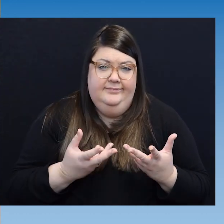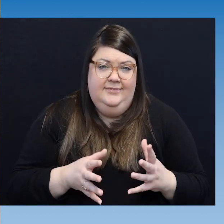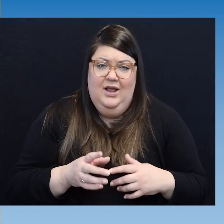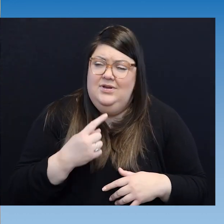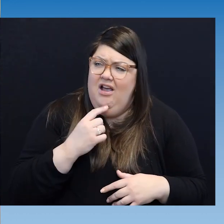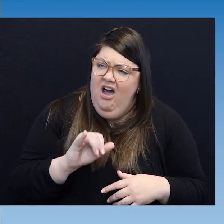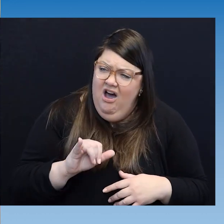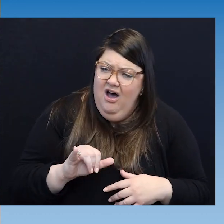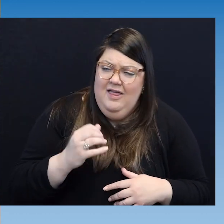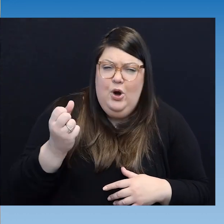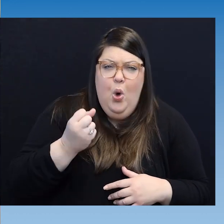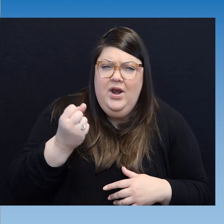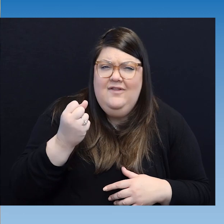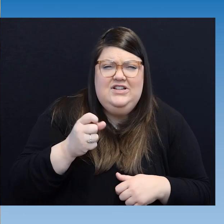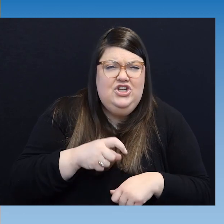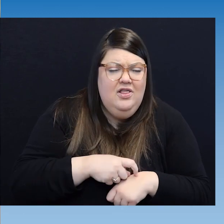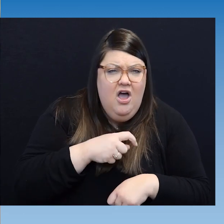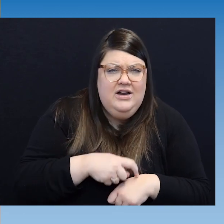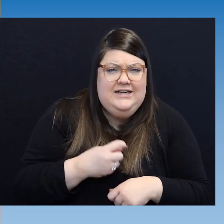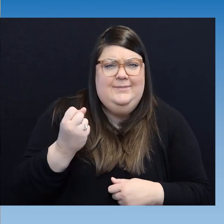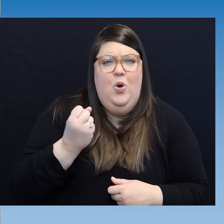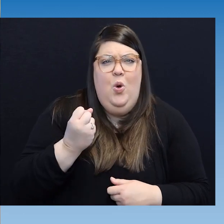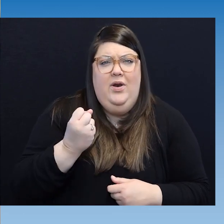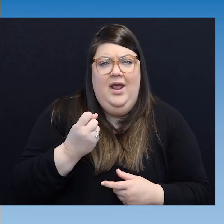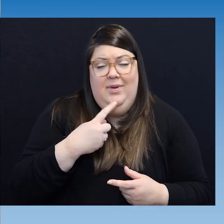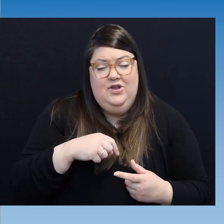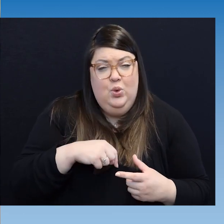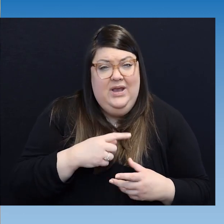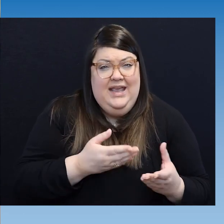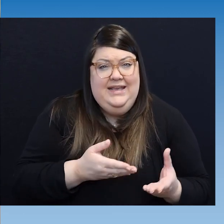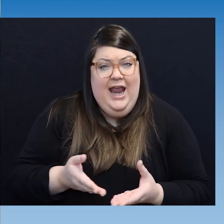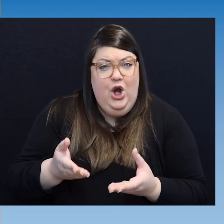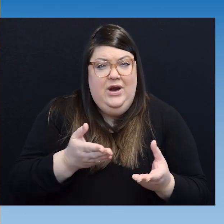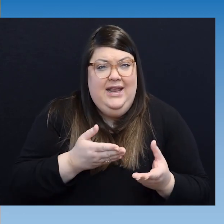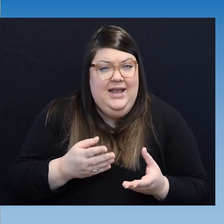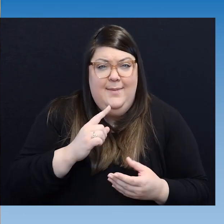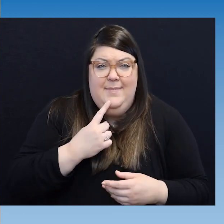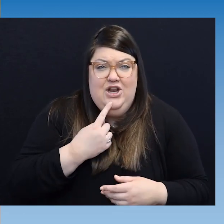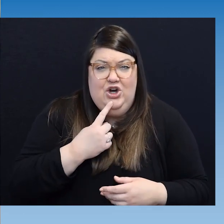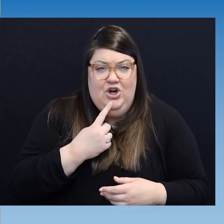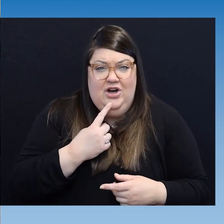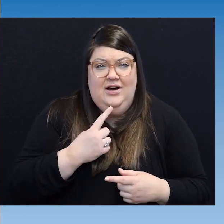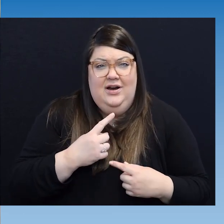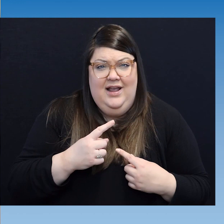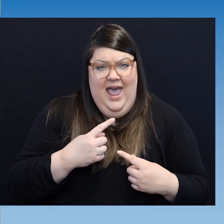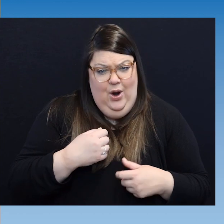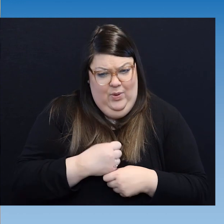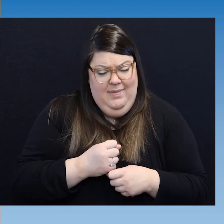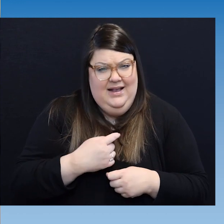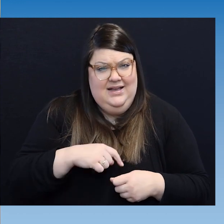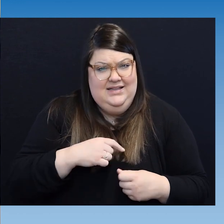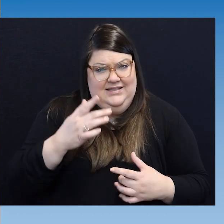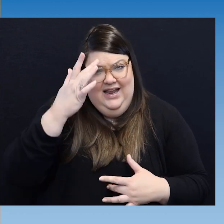was holding on all this long time. You know, because we carry bitterness around when we ain't sick, and it makes us sick.